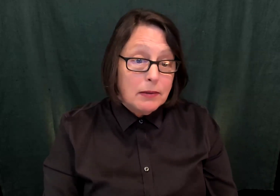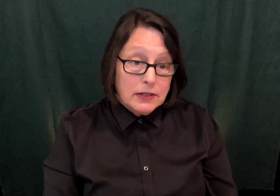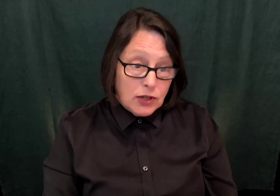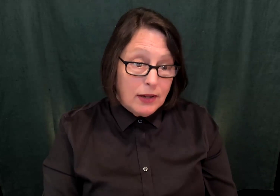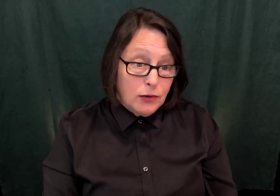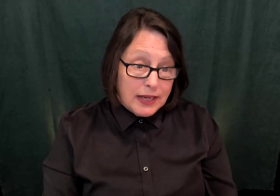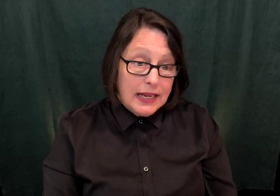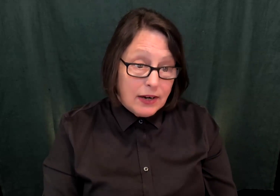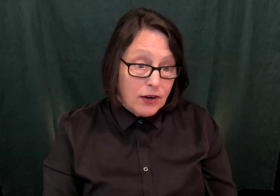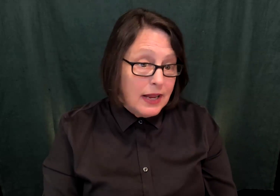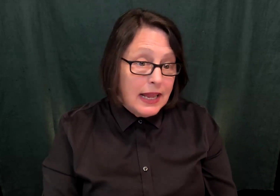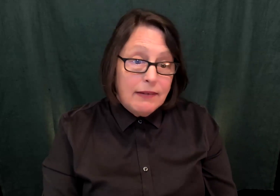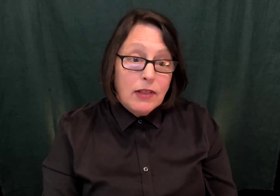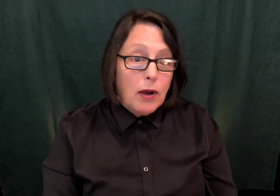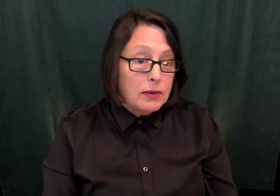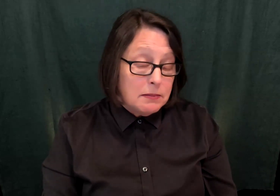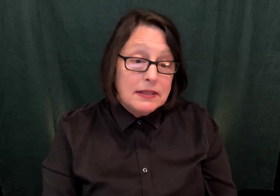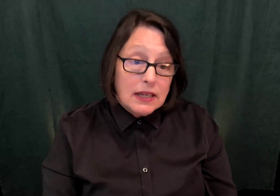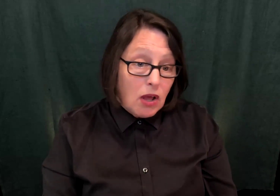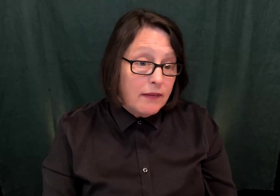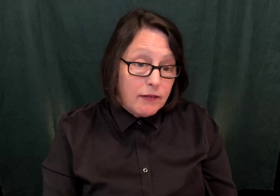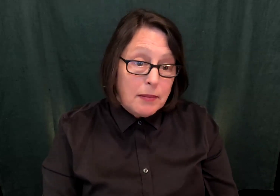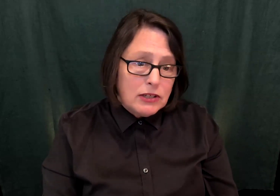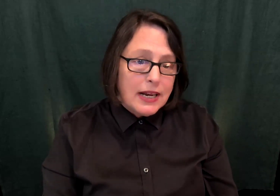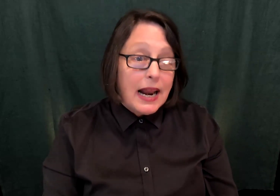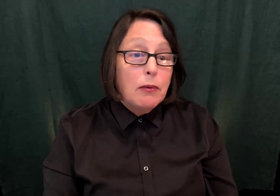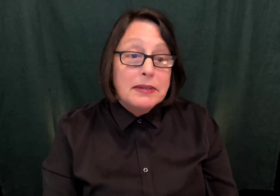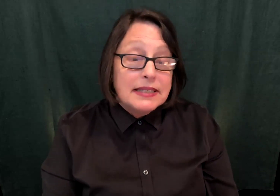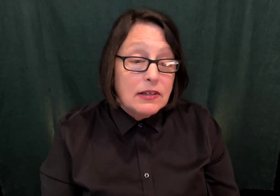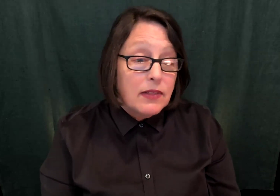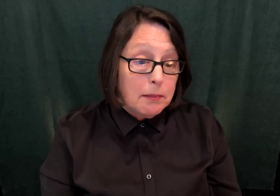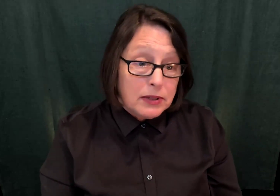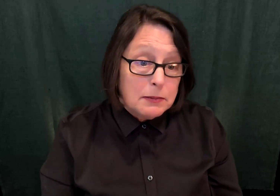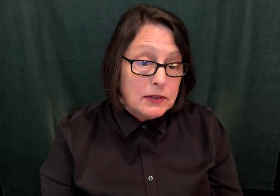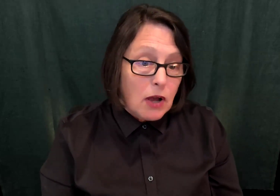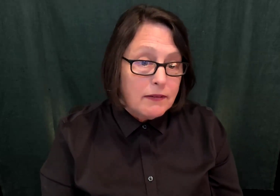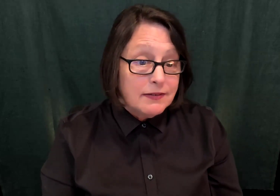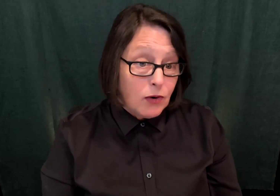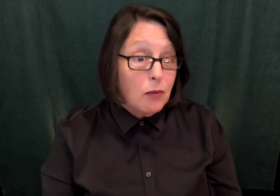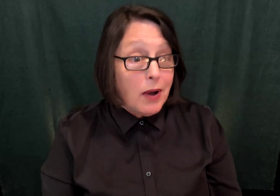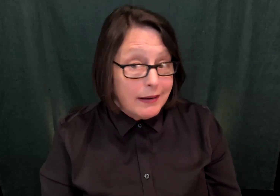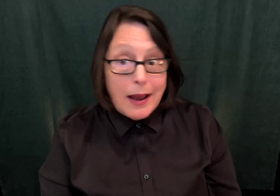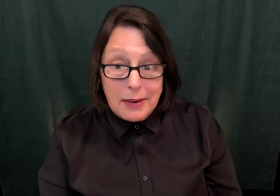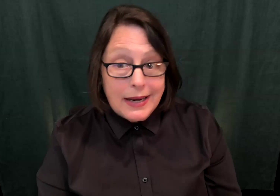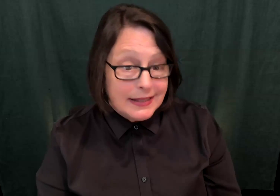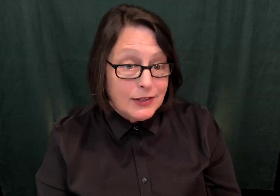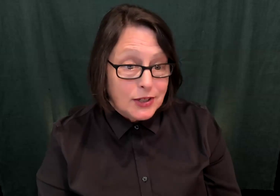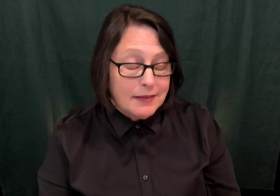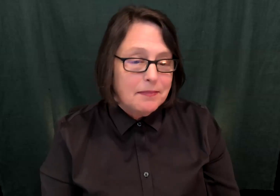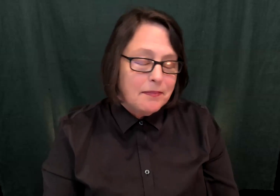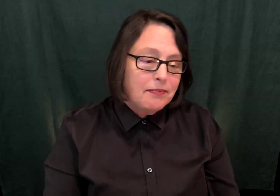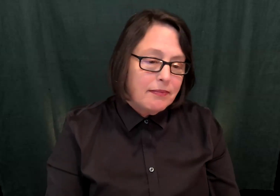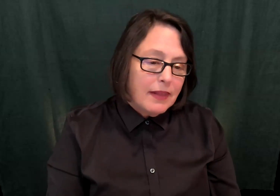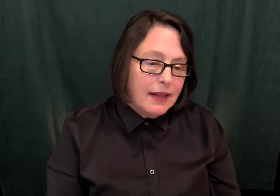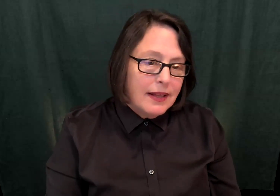as if I was a child who could hear, even though I was missing a lot of information. And I would be sent to the principal's office for what? Not paying